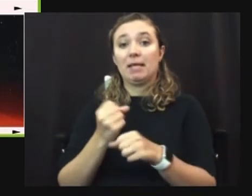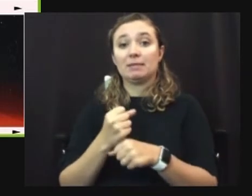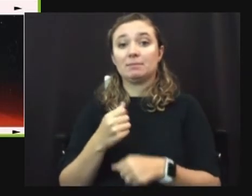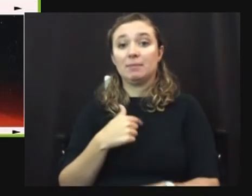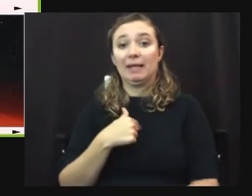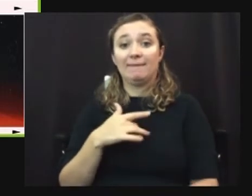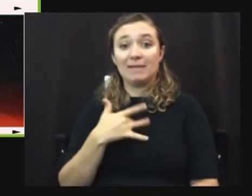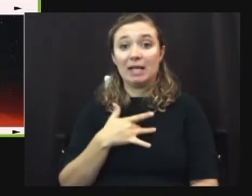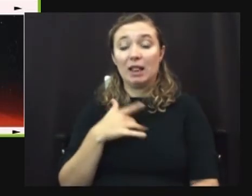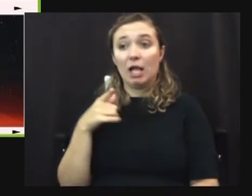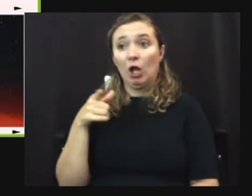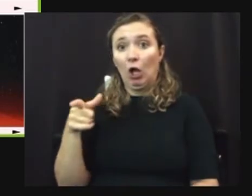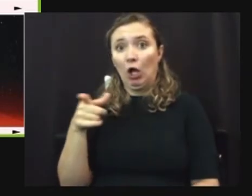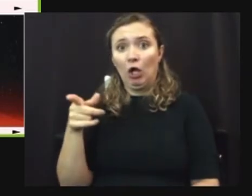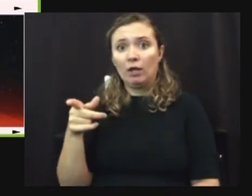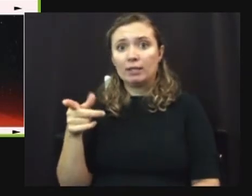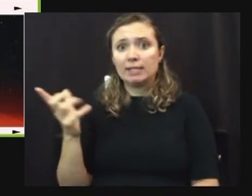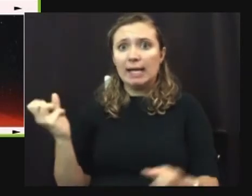not,